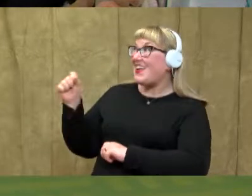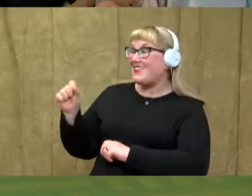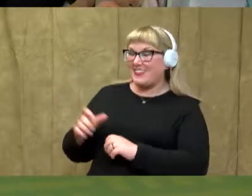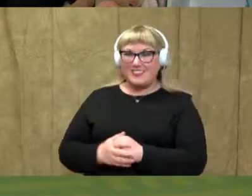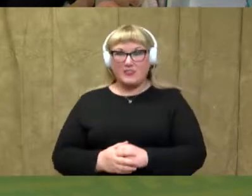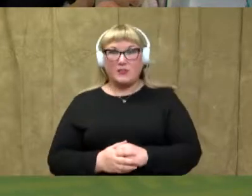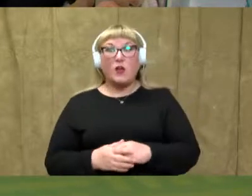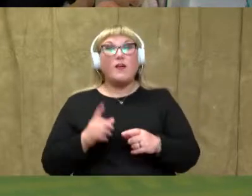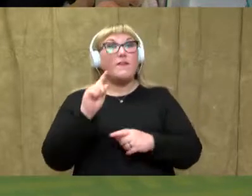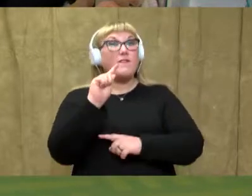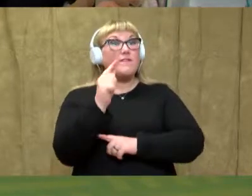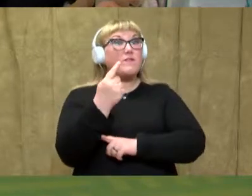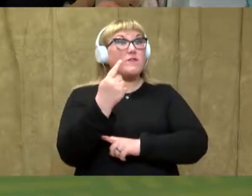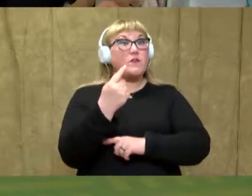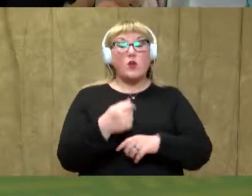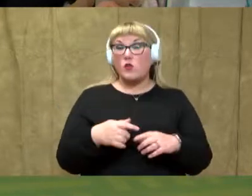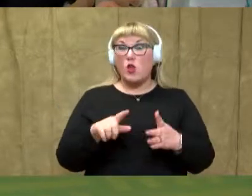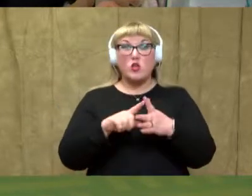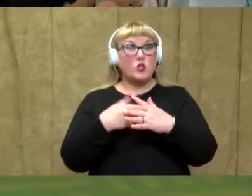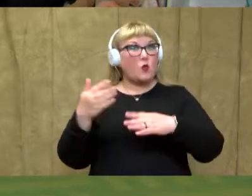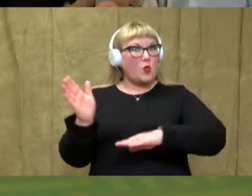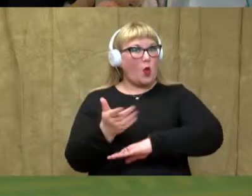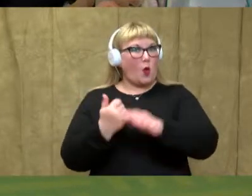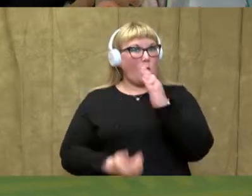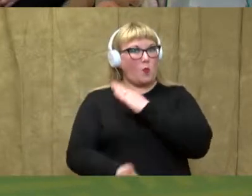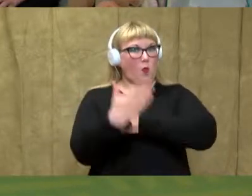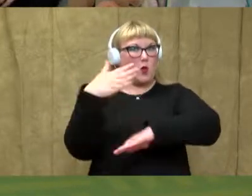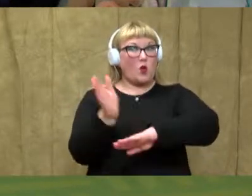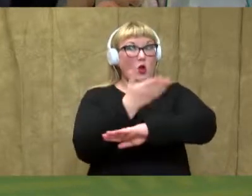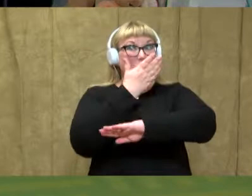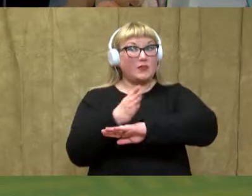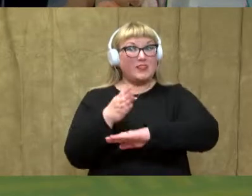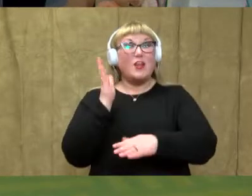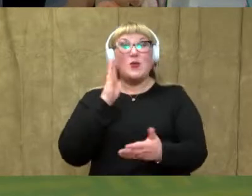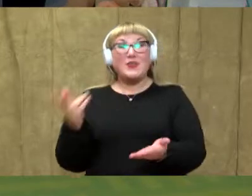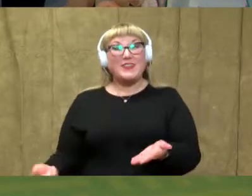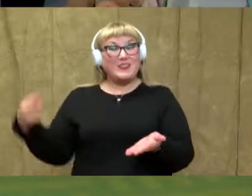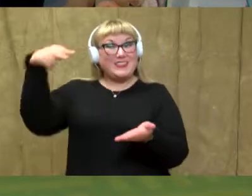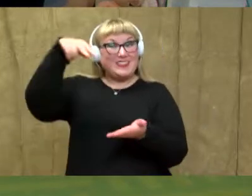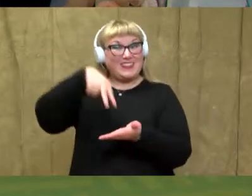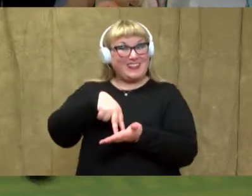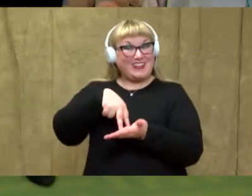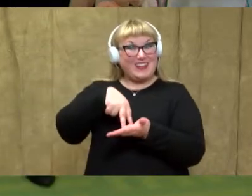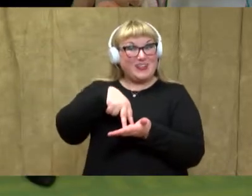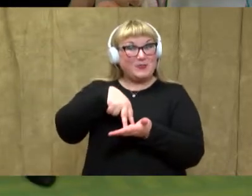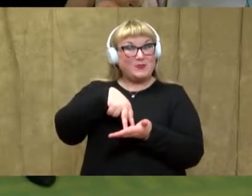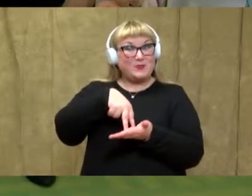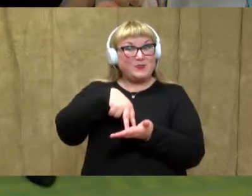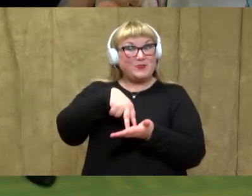guys. First, we're going to start out with our morning song. So we're going to stand up.